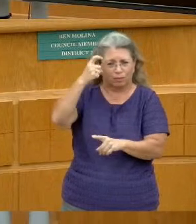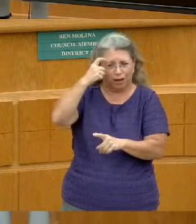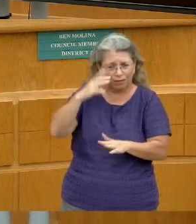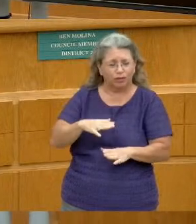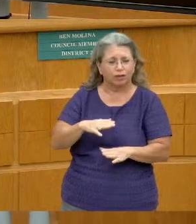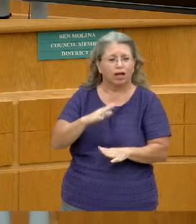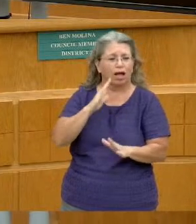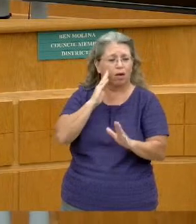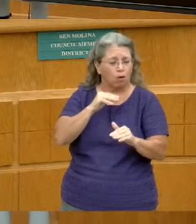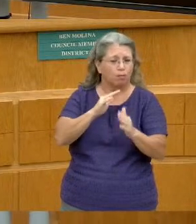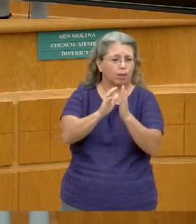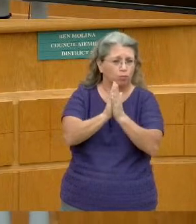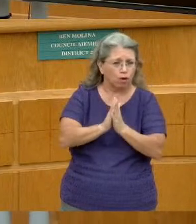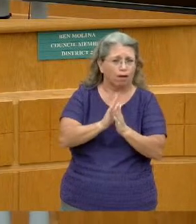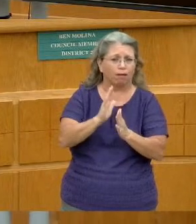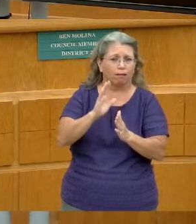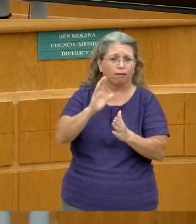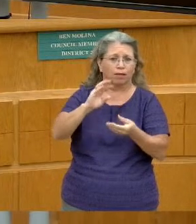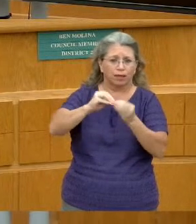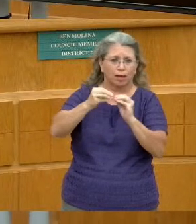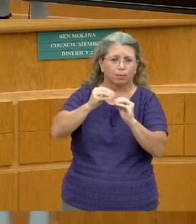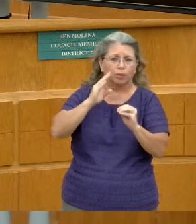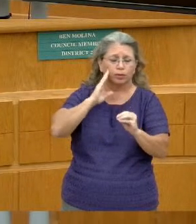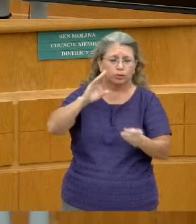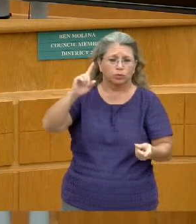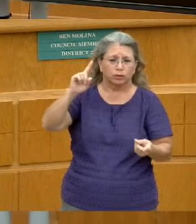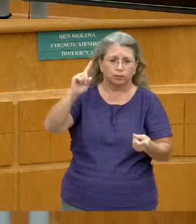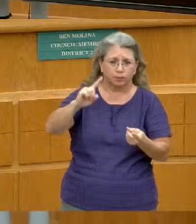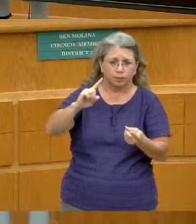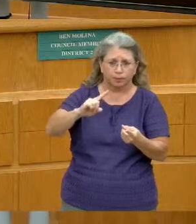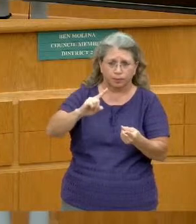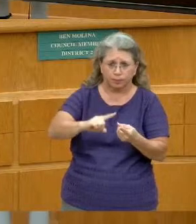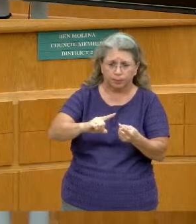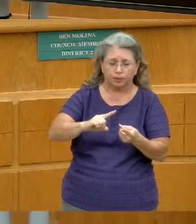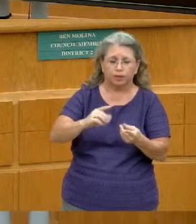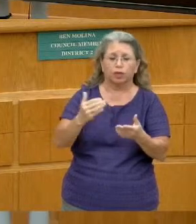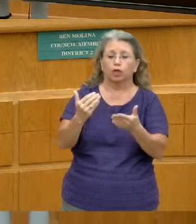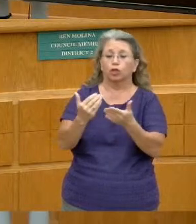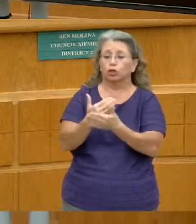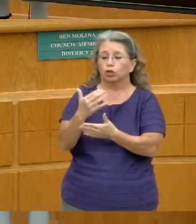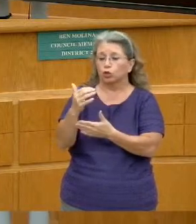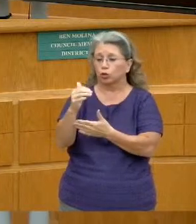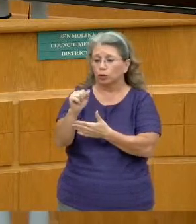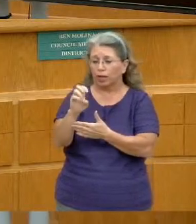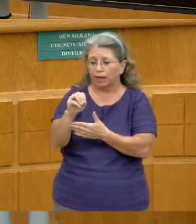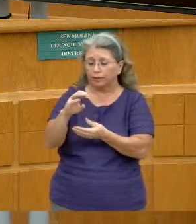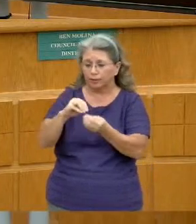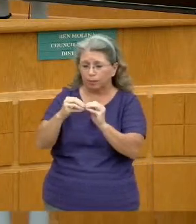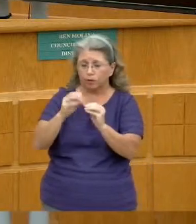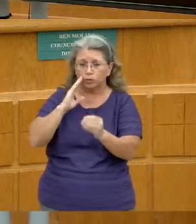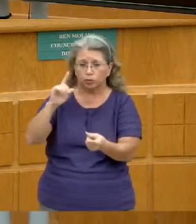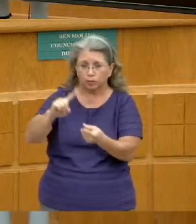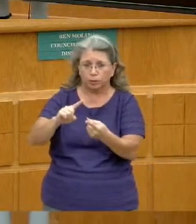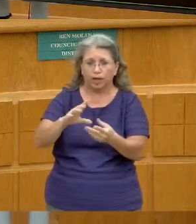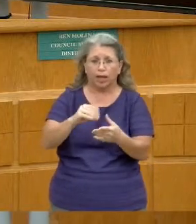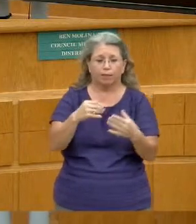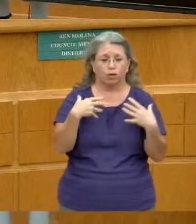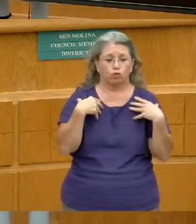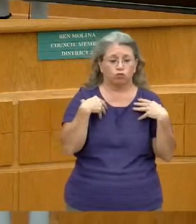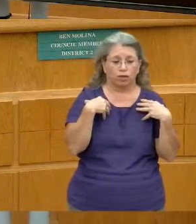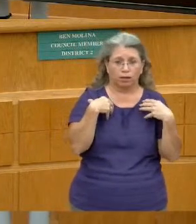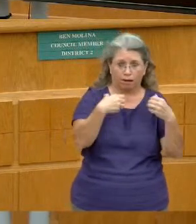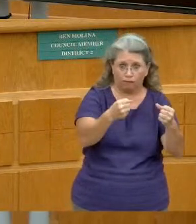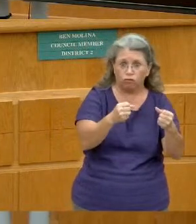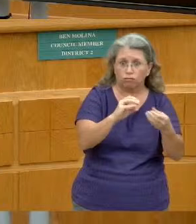that the numbers will begin to go down, and that the new cases will continue to go down and the recoveries will accelerate up as quickly